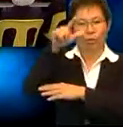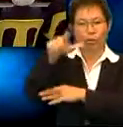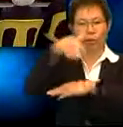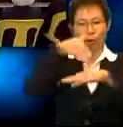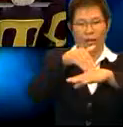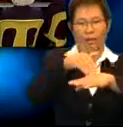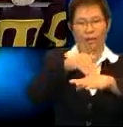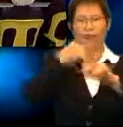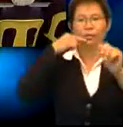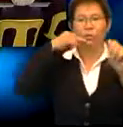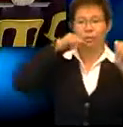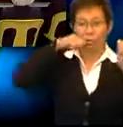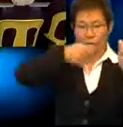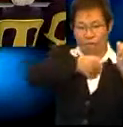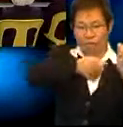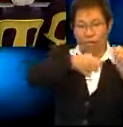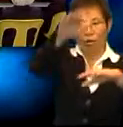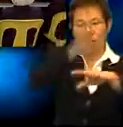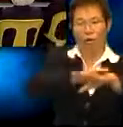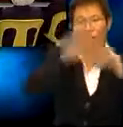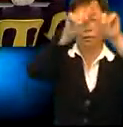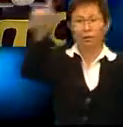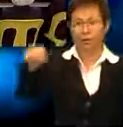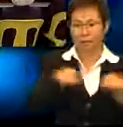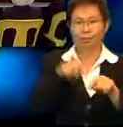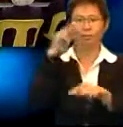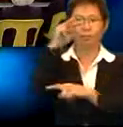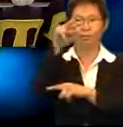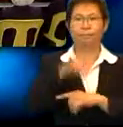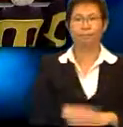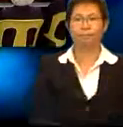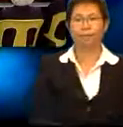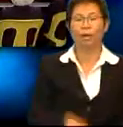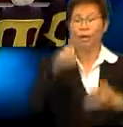Please look at the instructions on the screen.